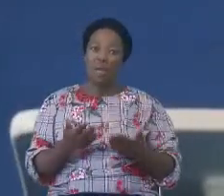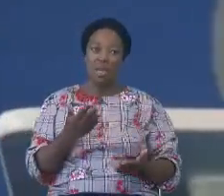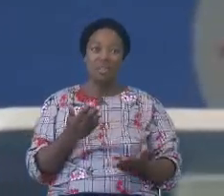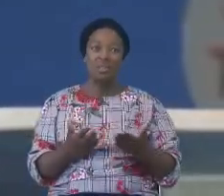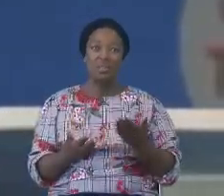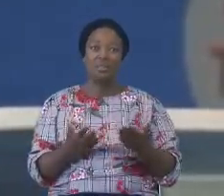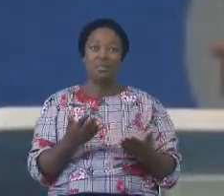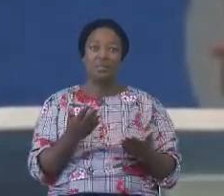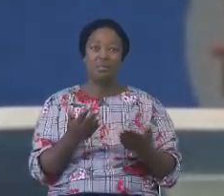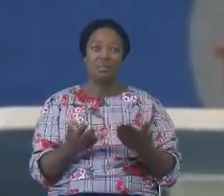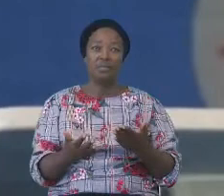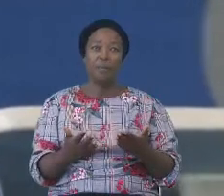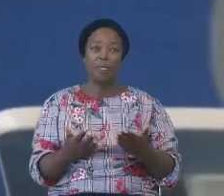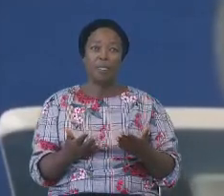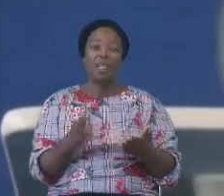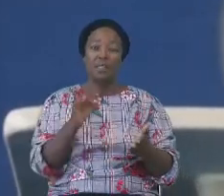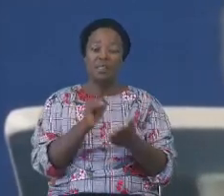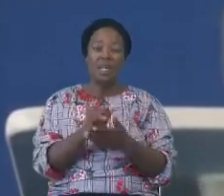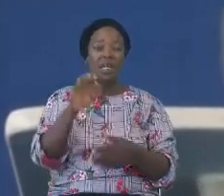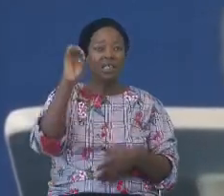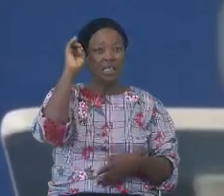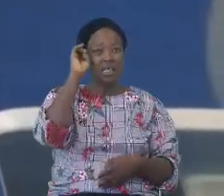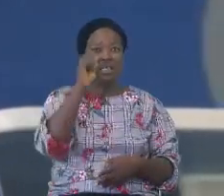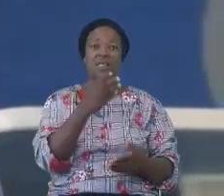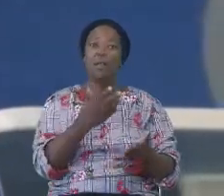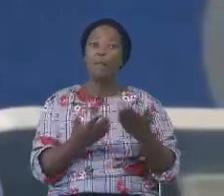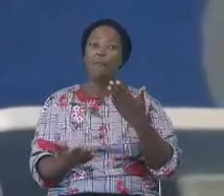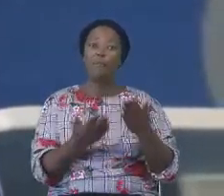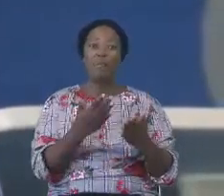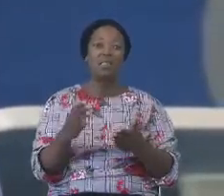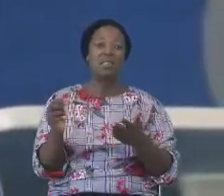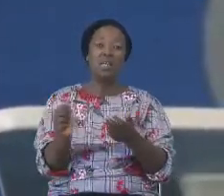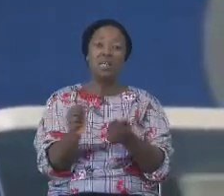through death he might